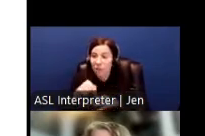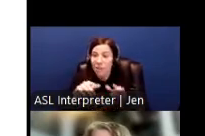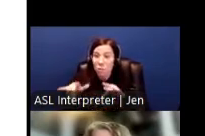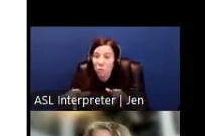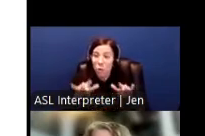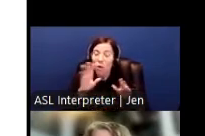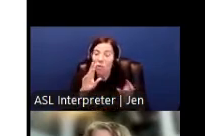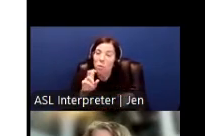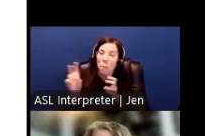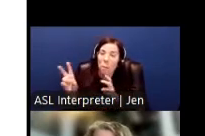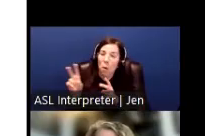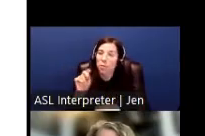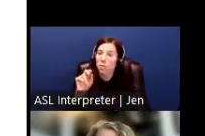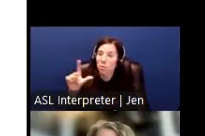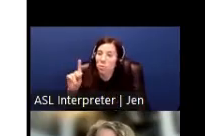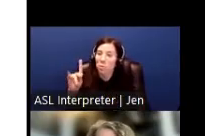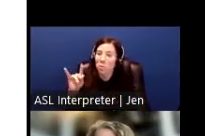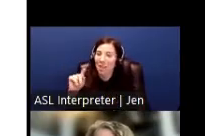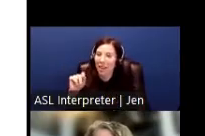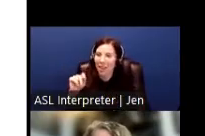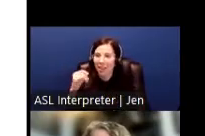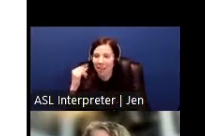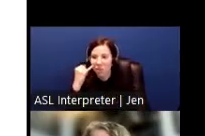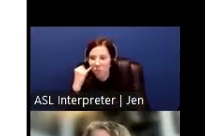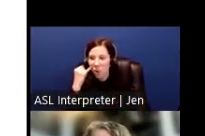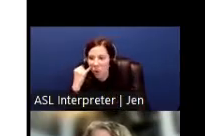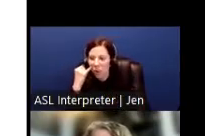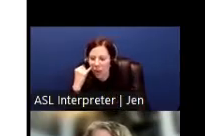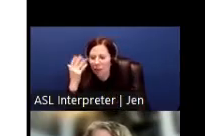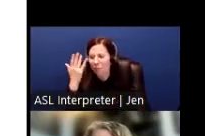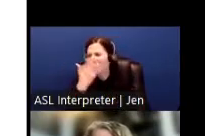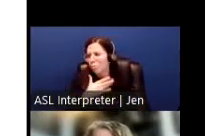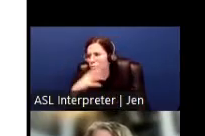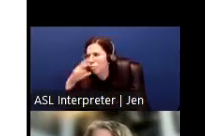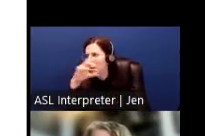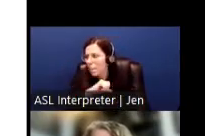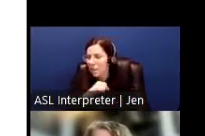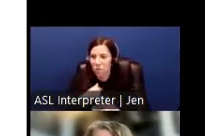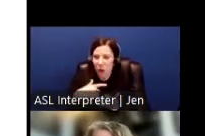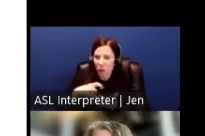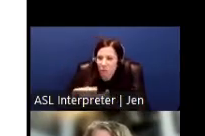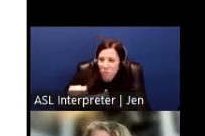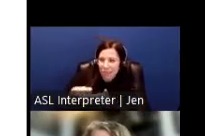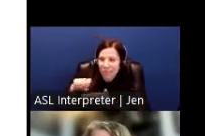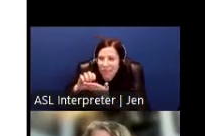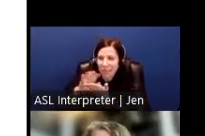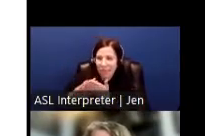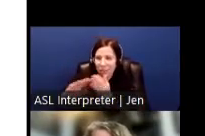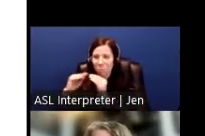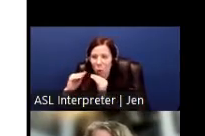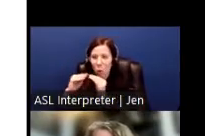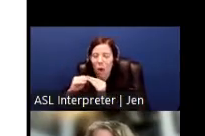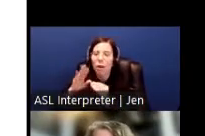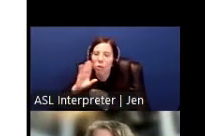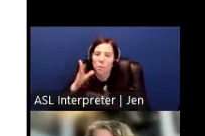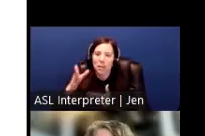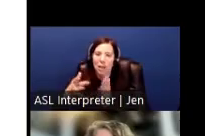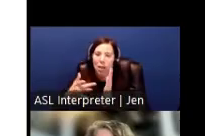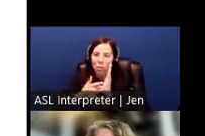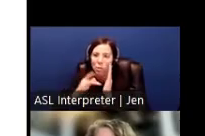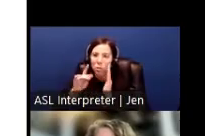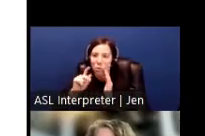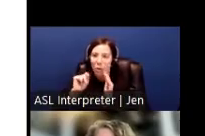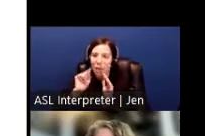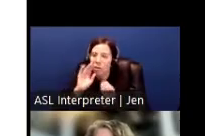up in the toolkit. So if there's something that you didn't catch or you want to take notes on differently, it will end up in the toolkit so that you'll have